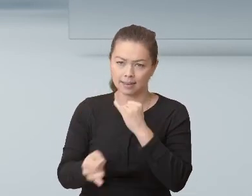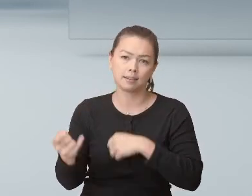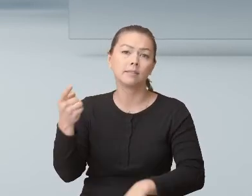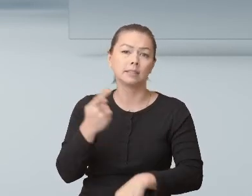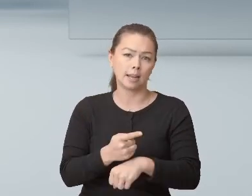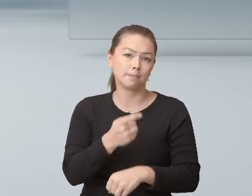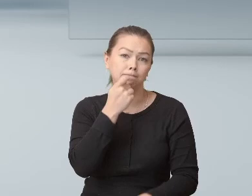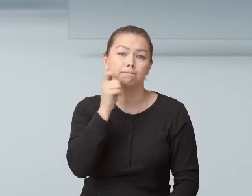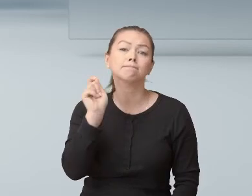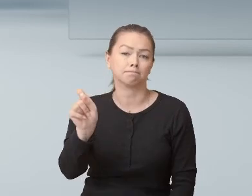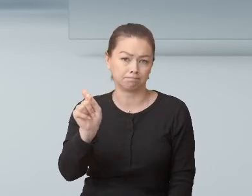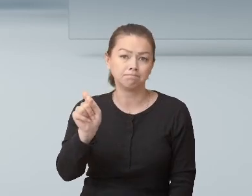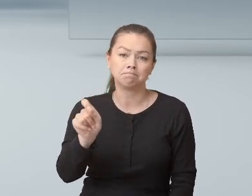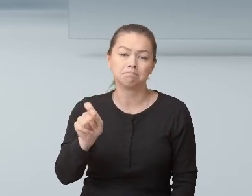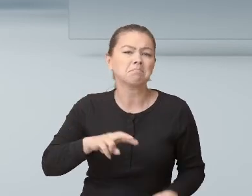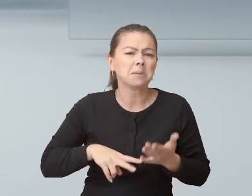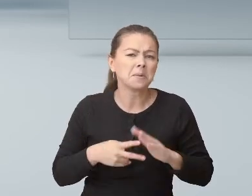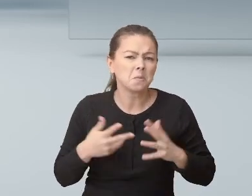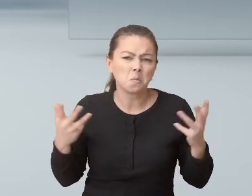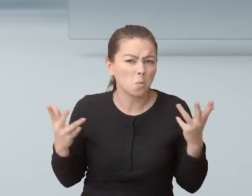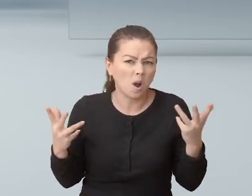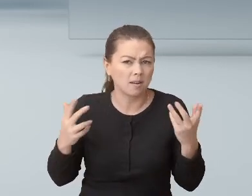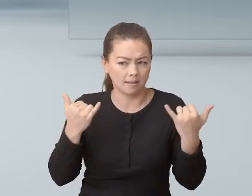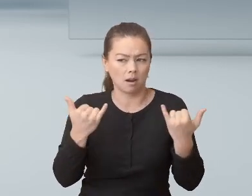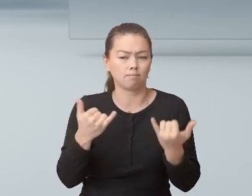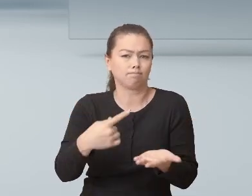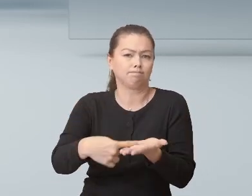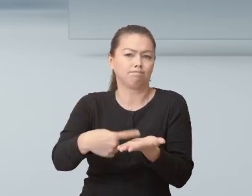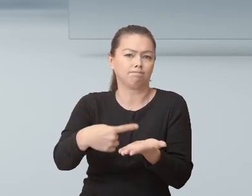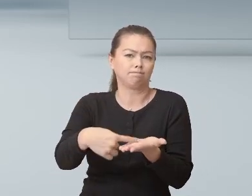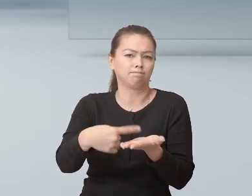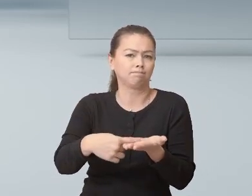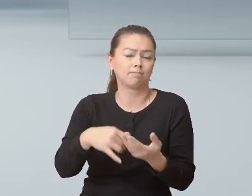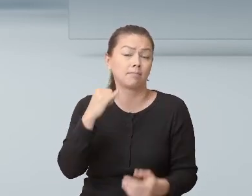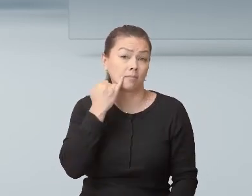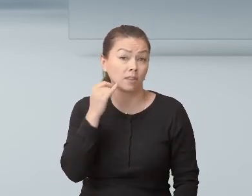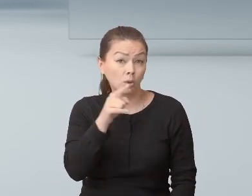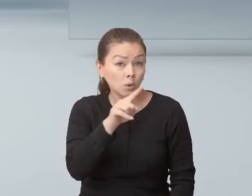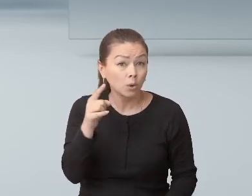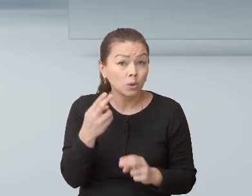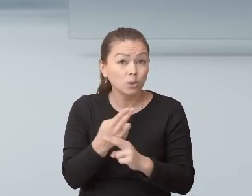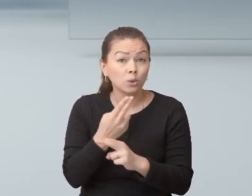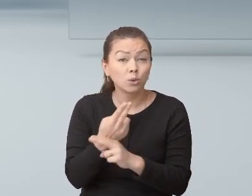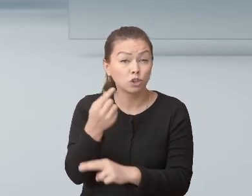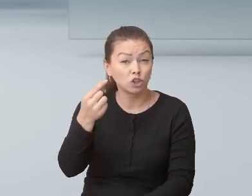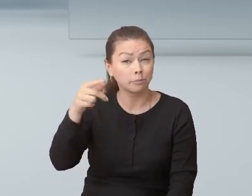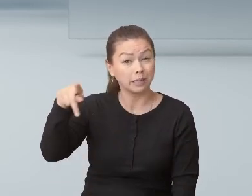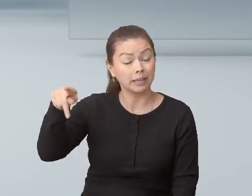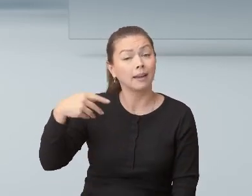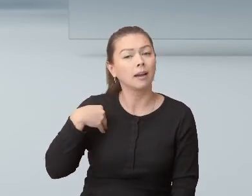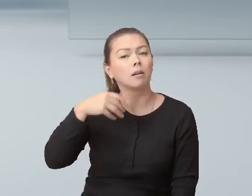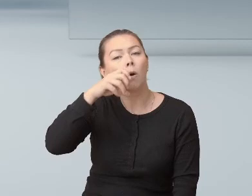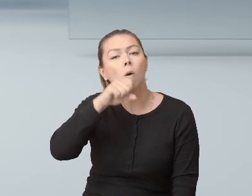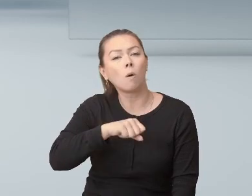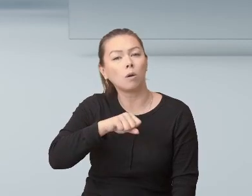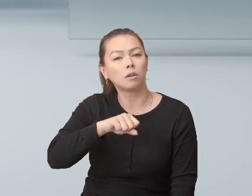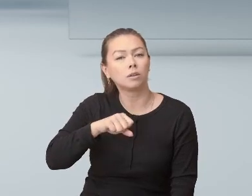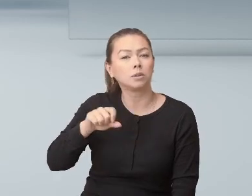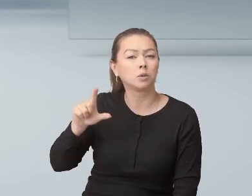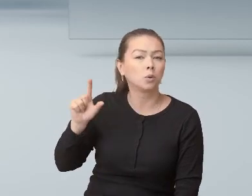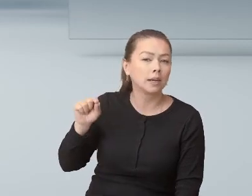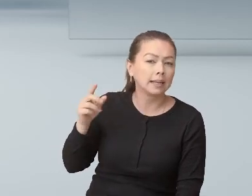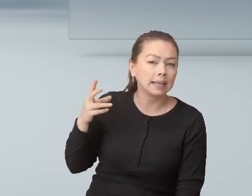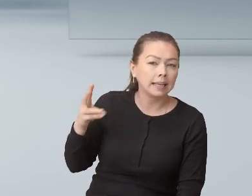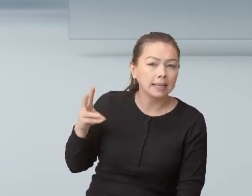on Great Plains, there is the older version, which, 2018, 2015. Then there's something called the modern life cycle. The modern life cycle